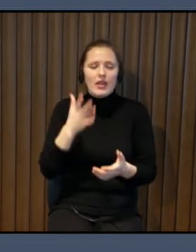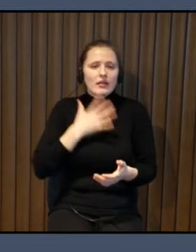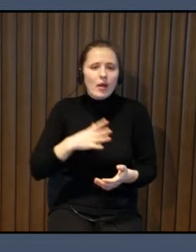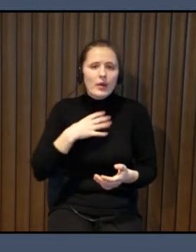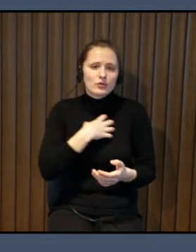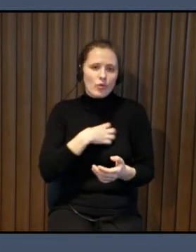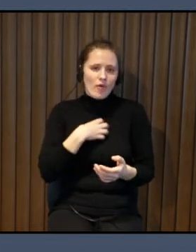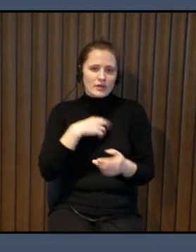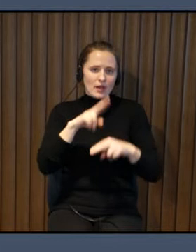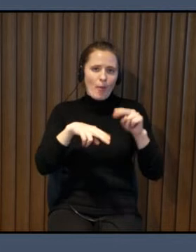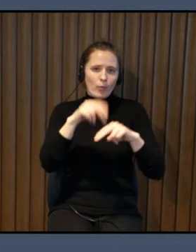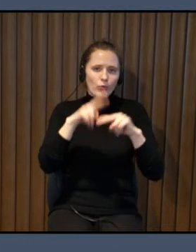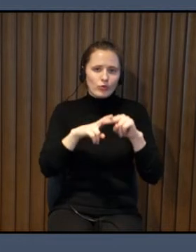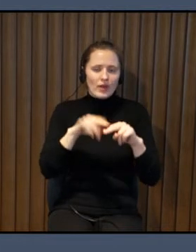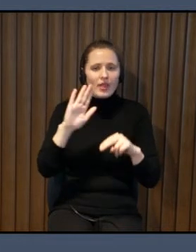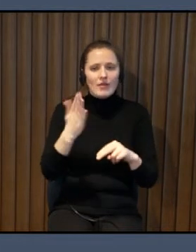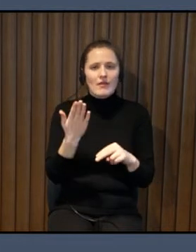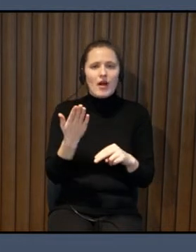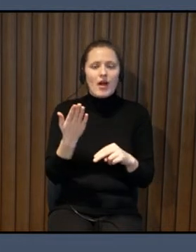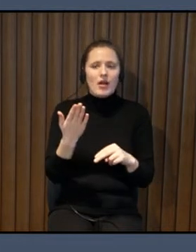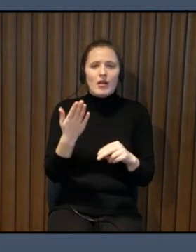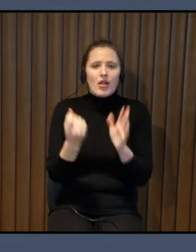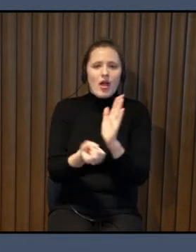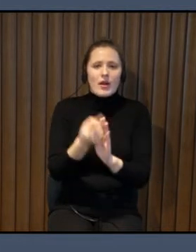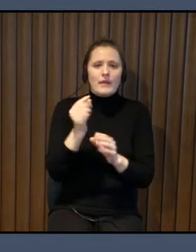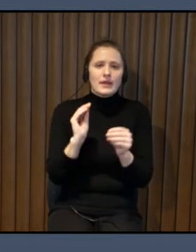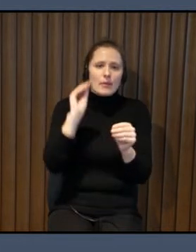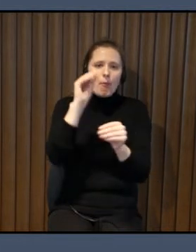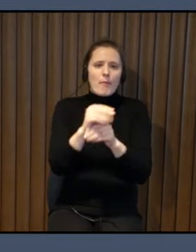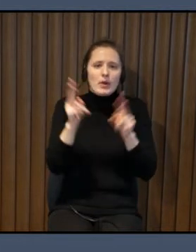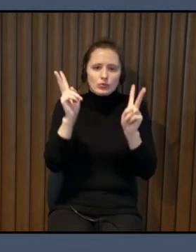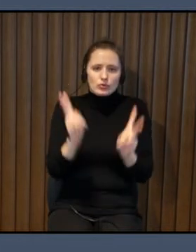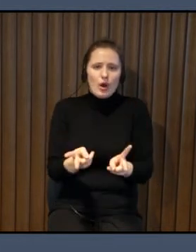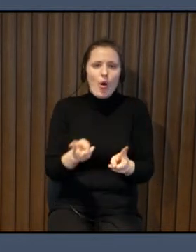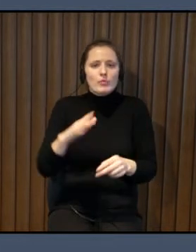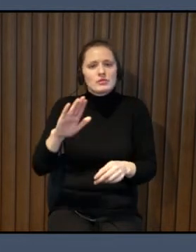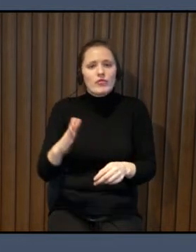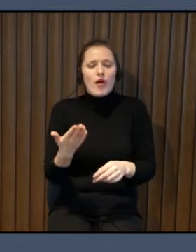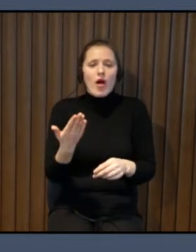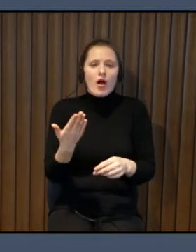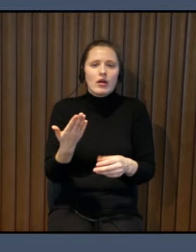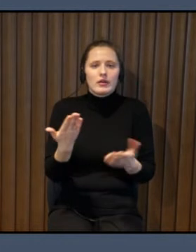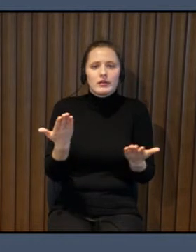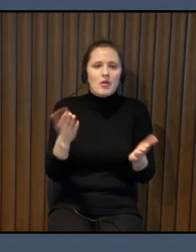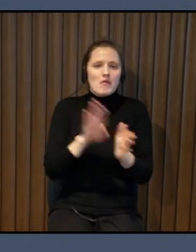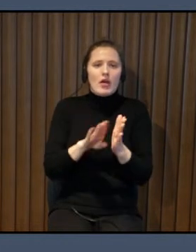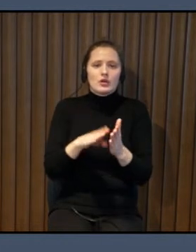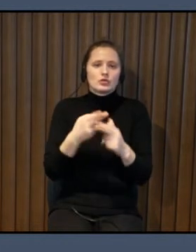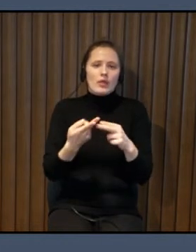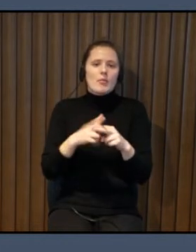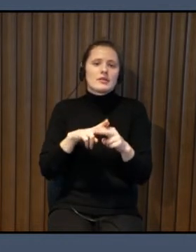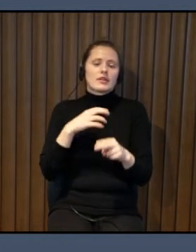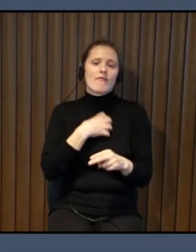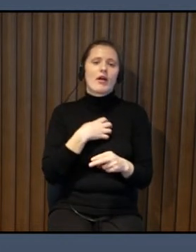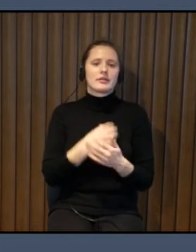as maybe it was meant for a person in a bicycle, but most probably not, because you are